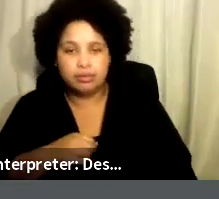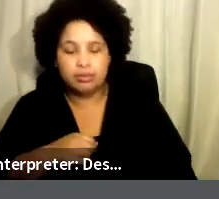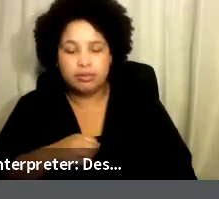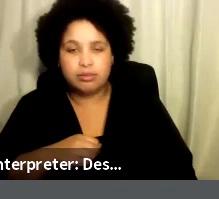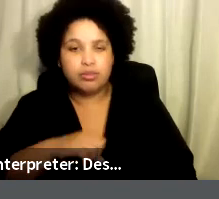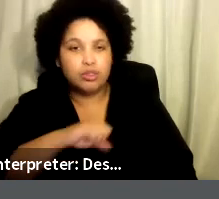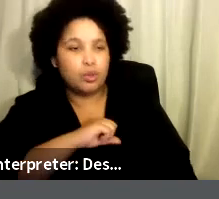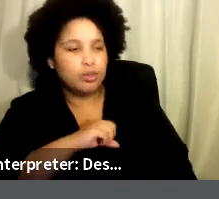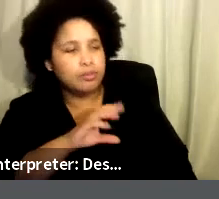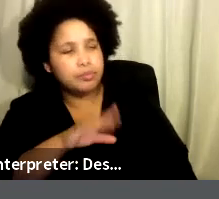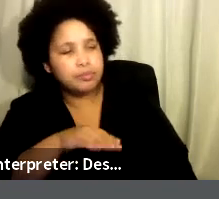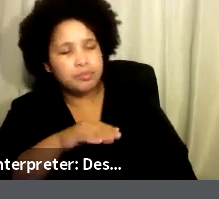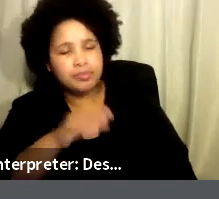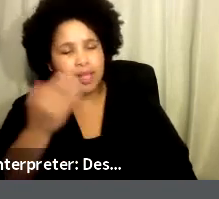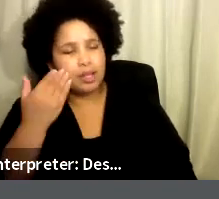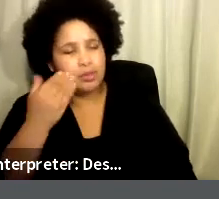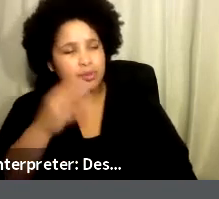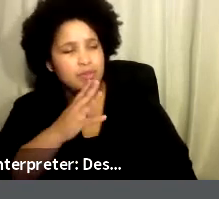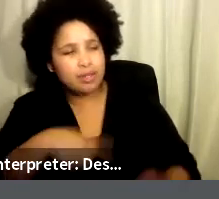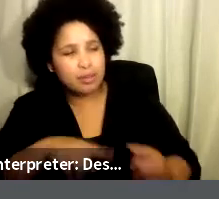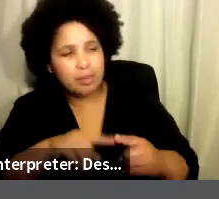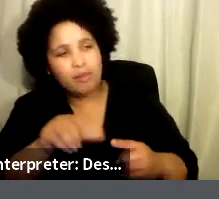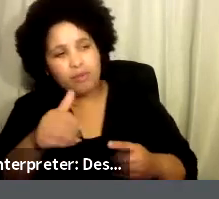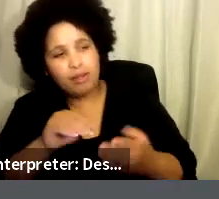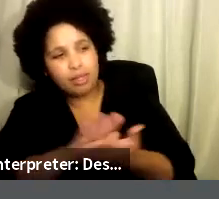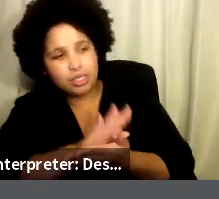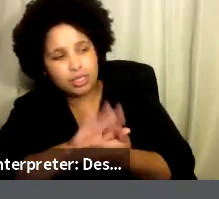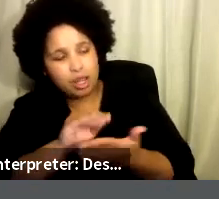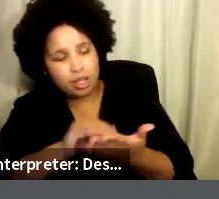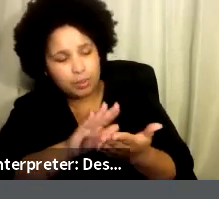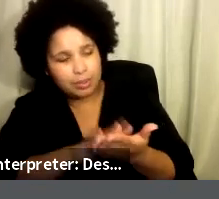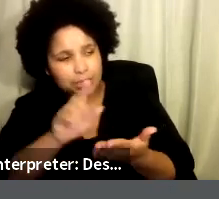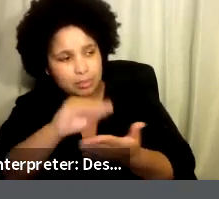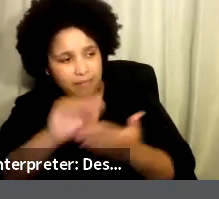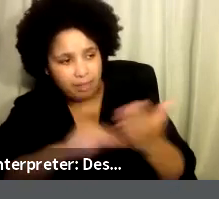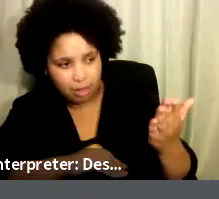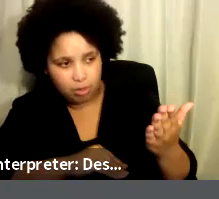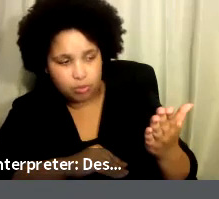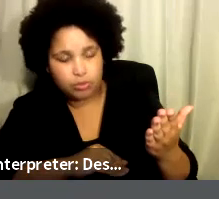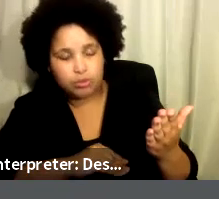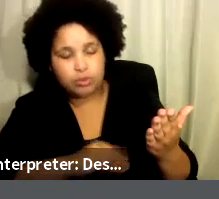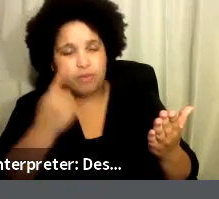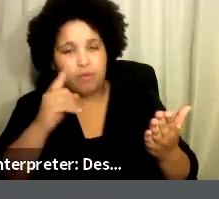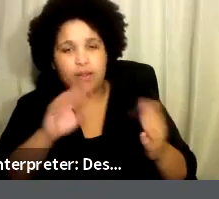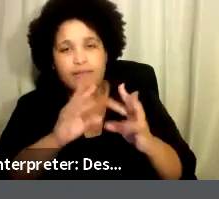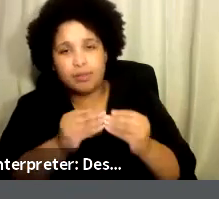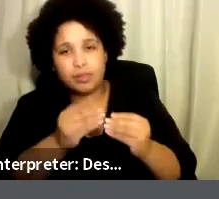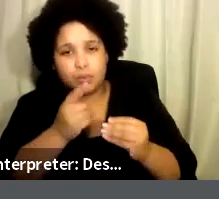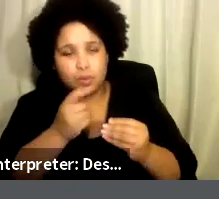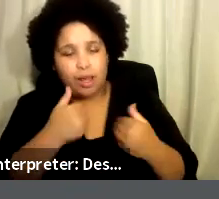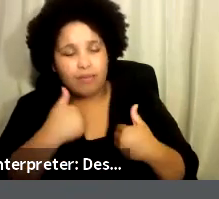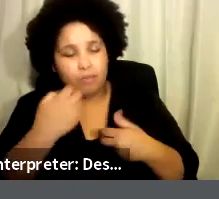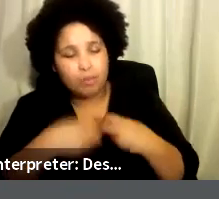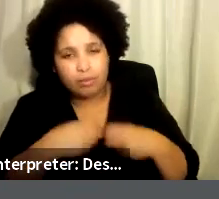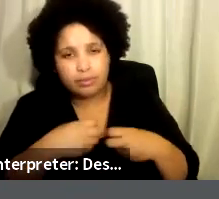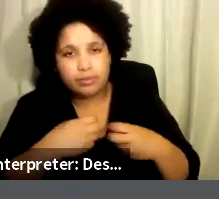Now, Ms. Sandra, I know you were talking about the documents that need to be filled out. For families who have issues, let's